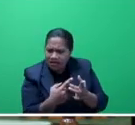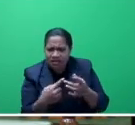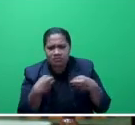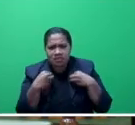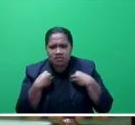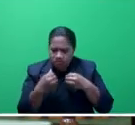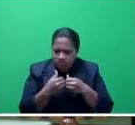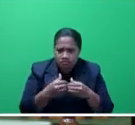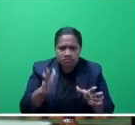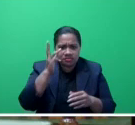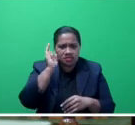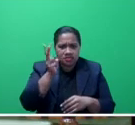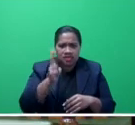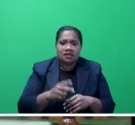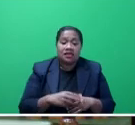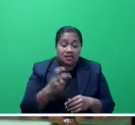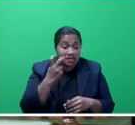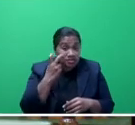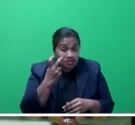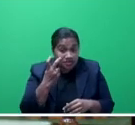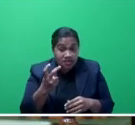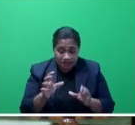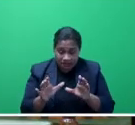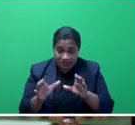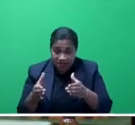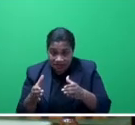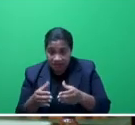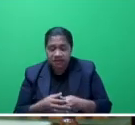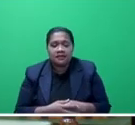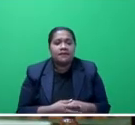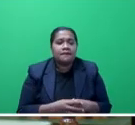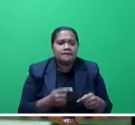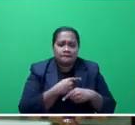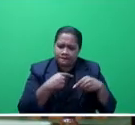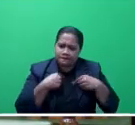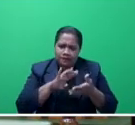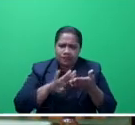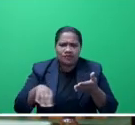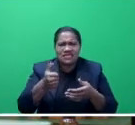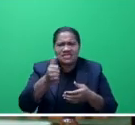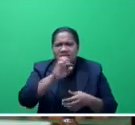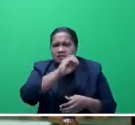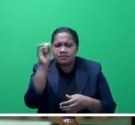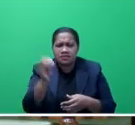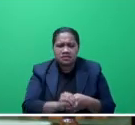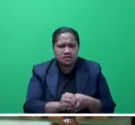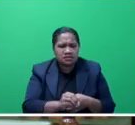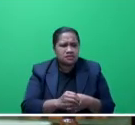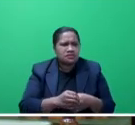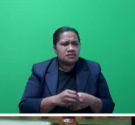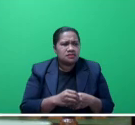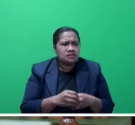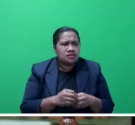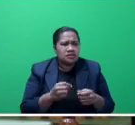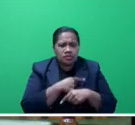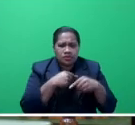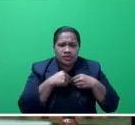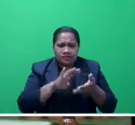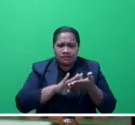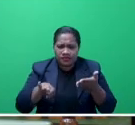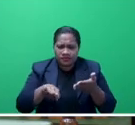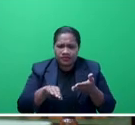reduced taxes for the tourism sector. We completely removed the 6% STT. We reduced departure tax from $200